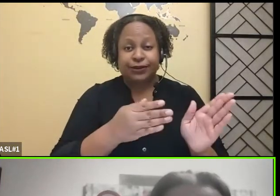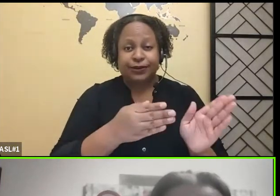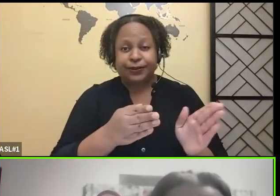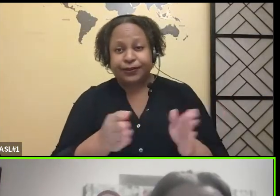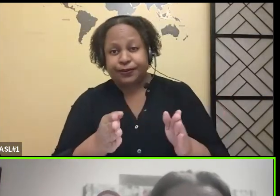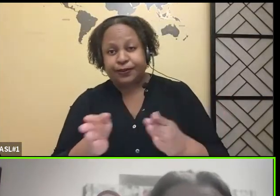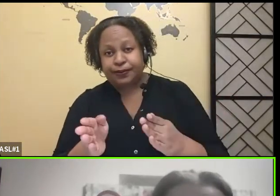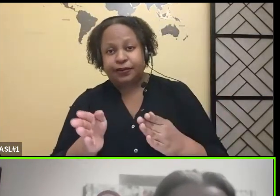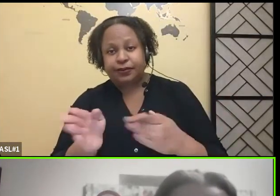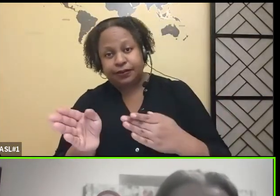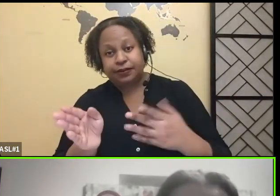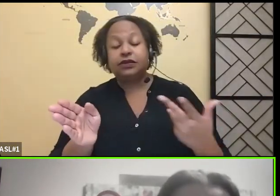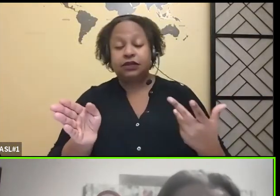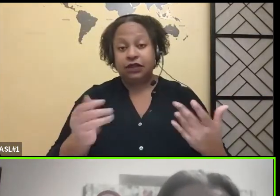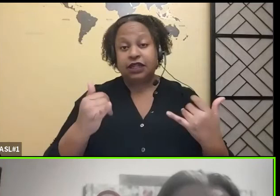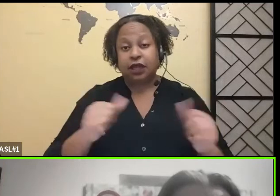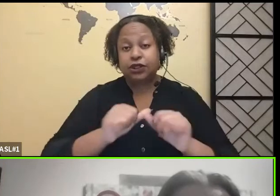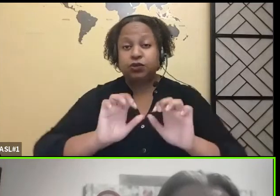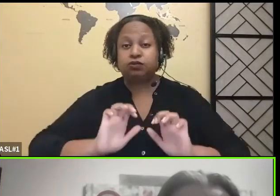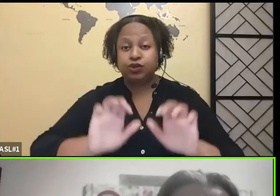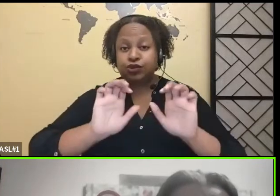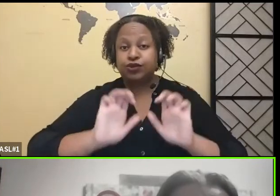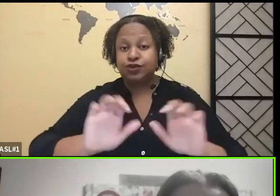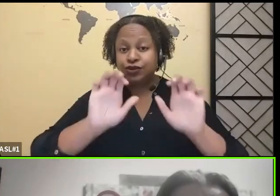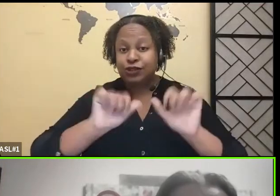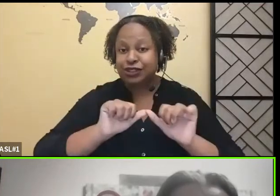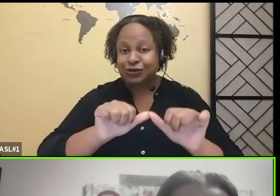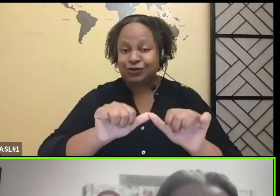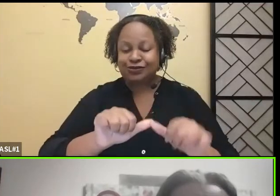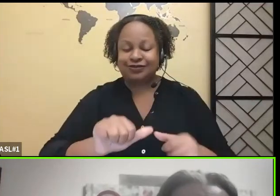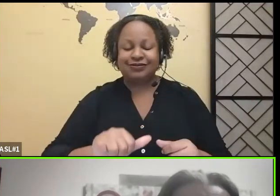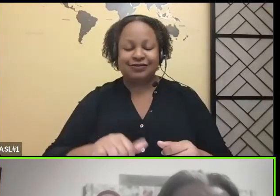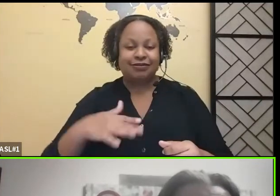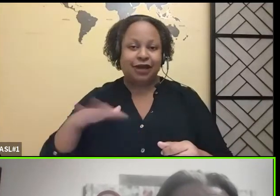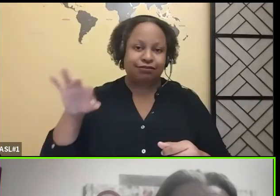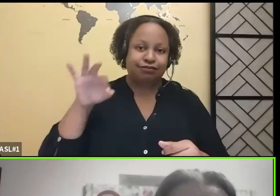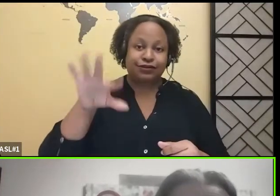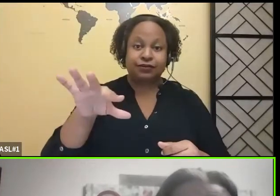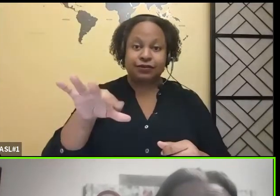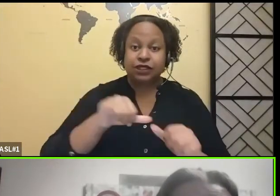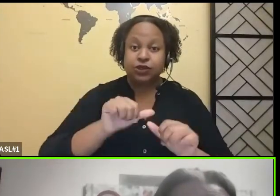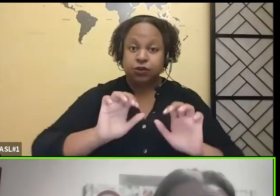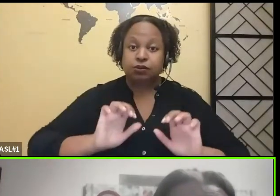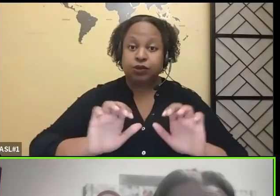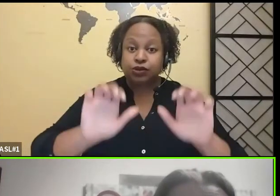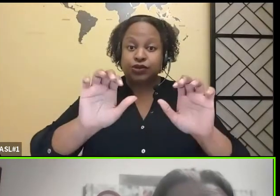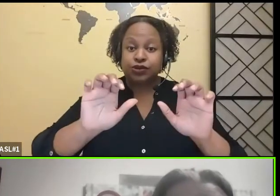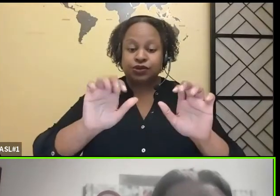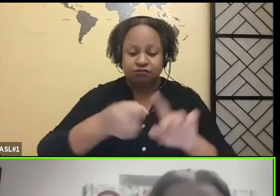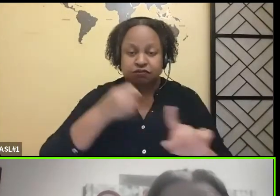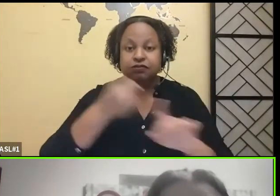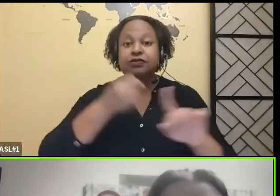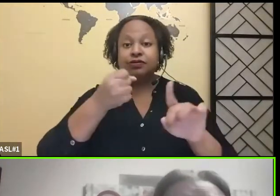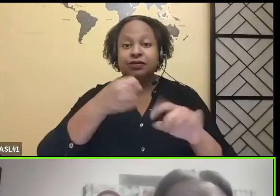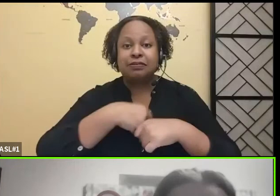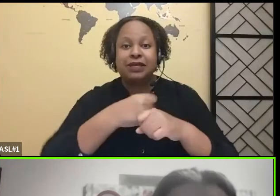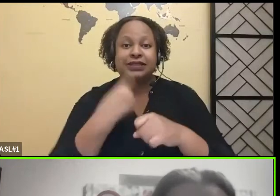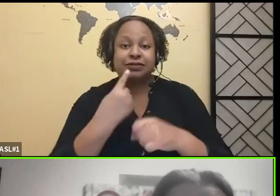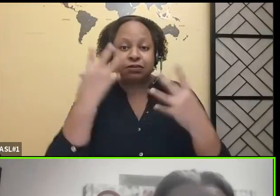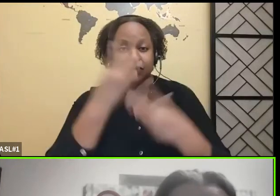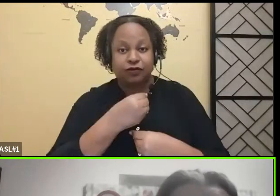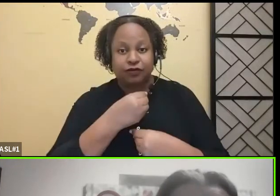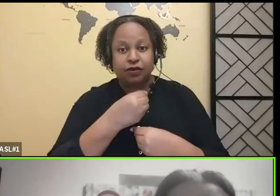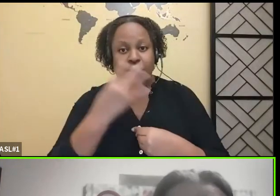shifting. And so just keep pushing. That's what I say. Keep pushing and make something beautiful, you know, because we deserve